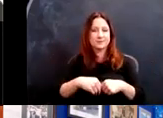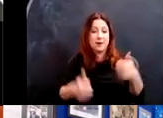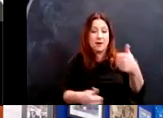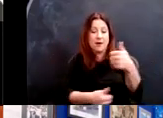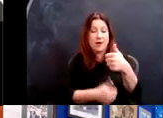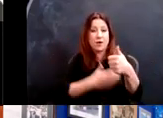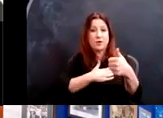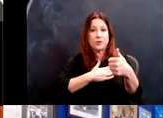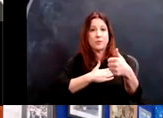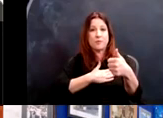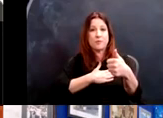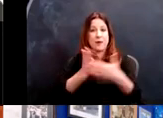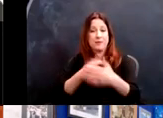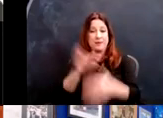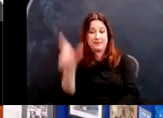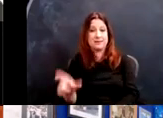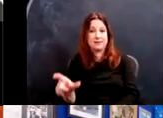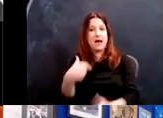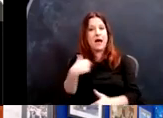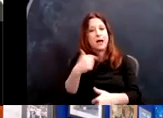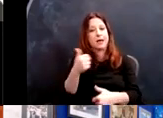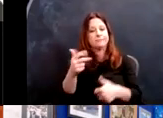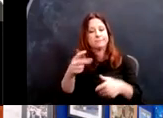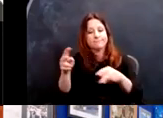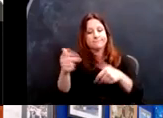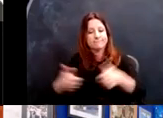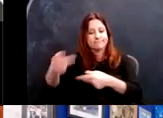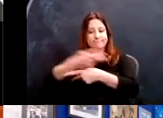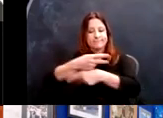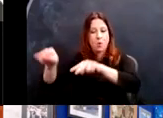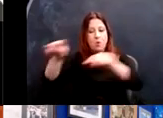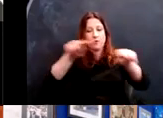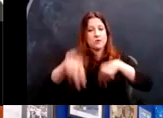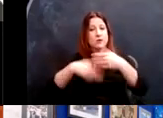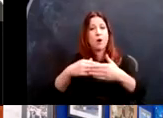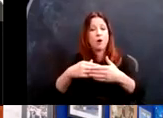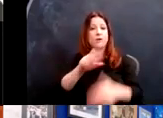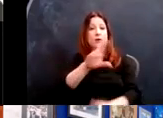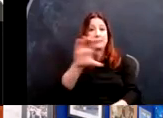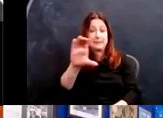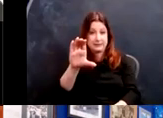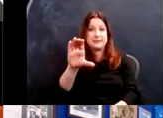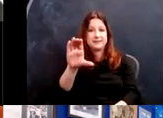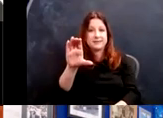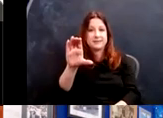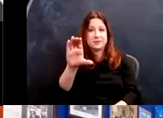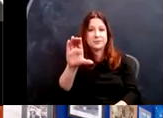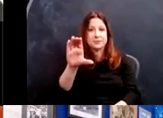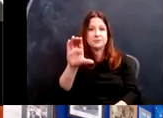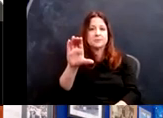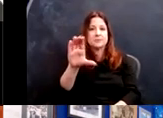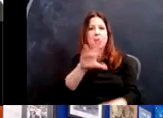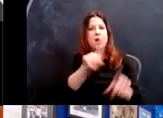my piece is I do oversee all of the centers as well as our